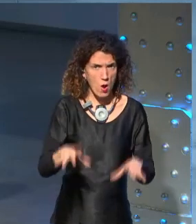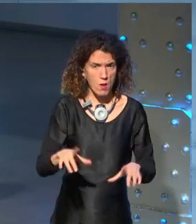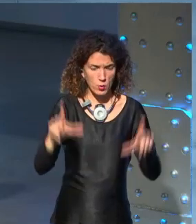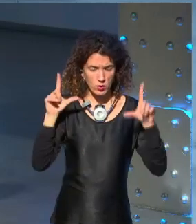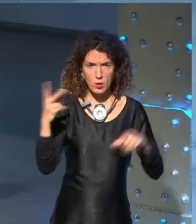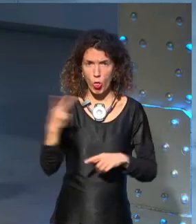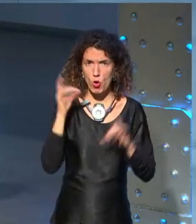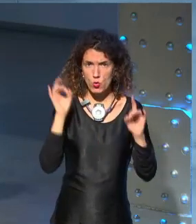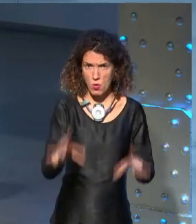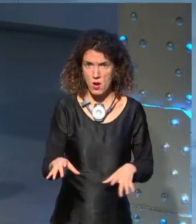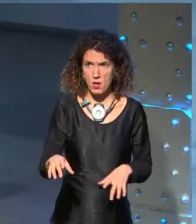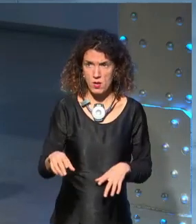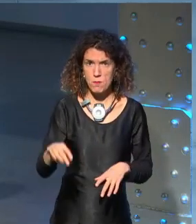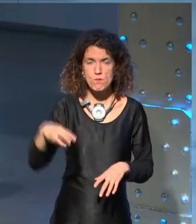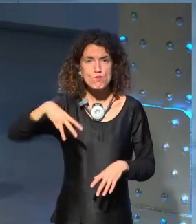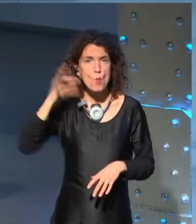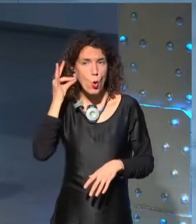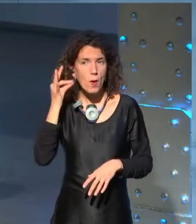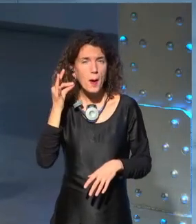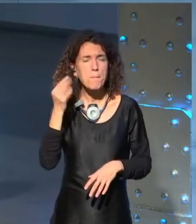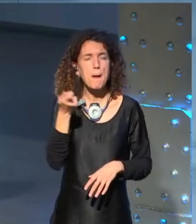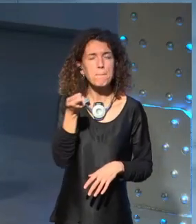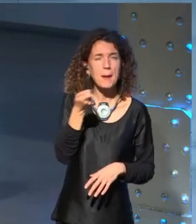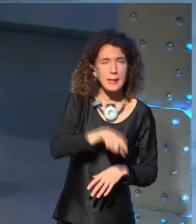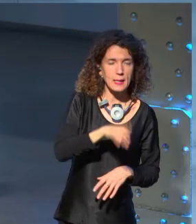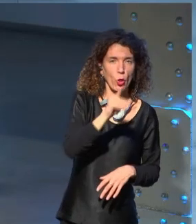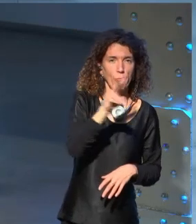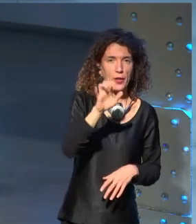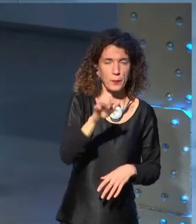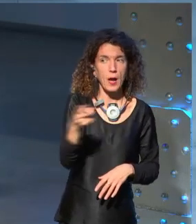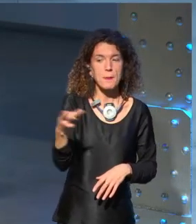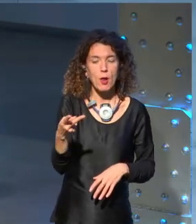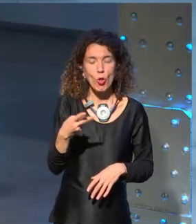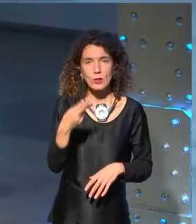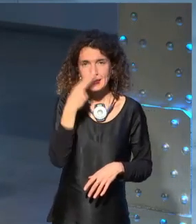bit more equal than Dave. I mean, that's what interests me. I mean,